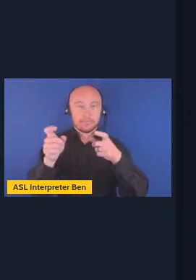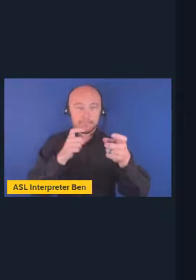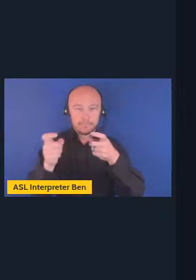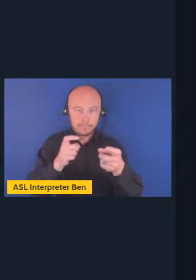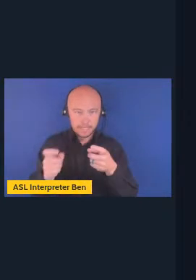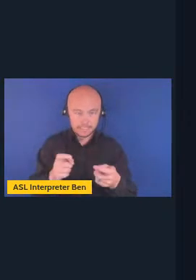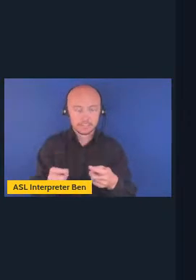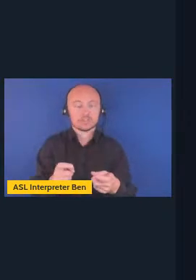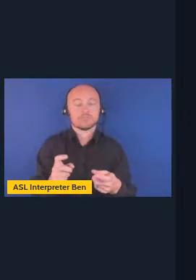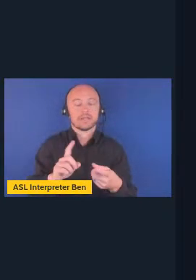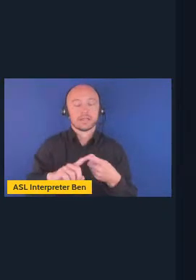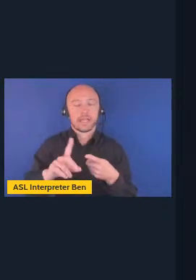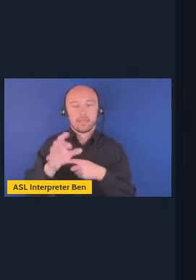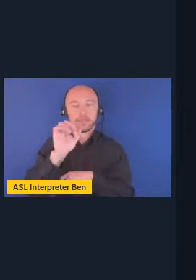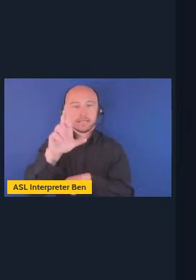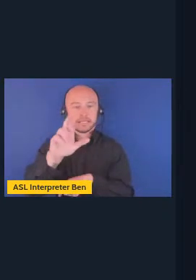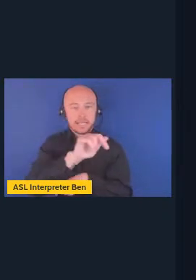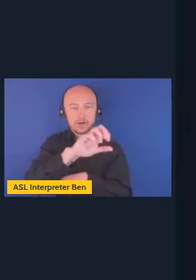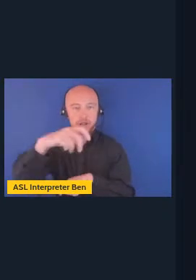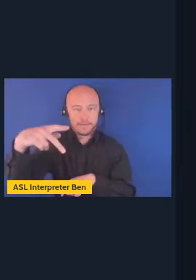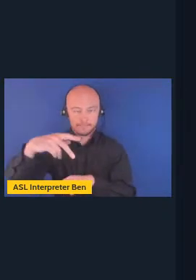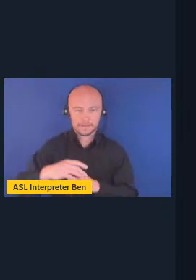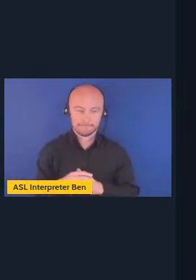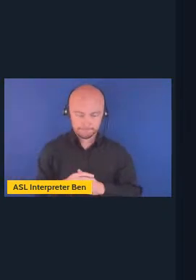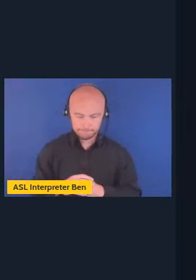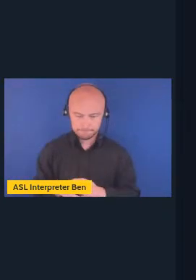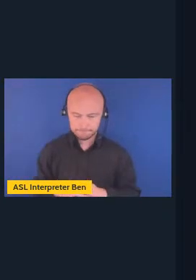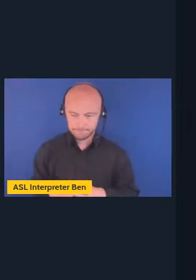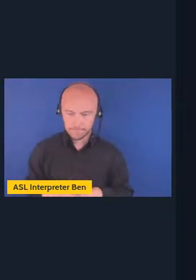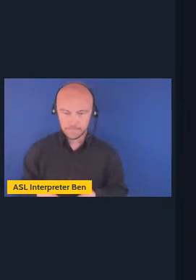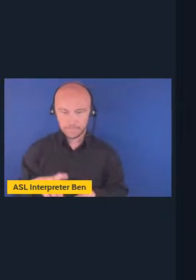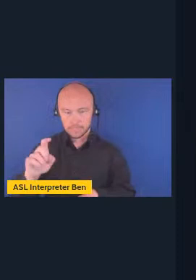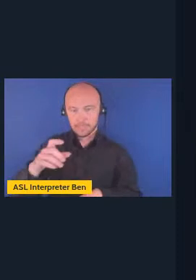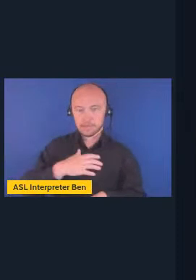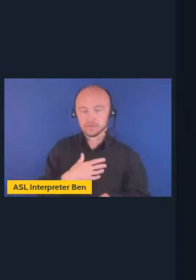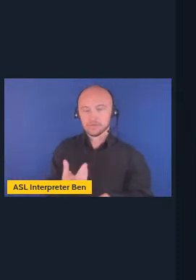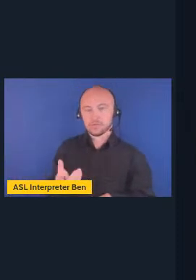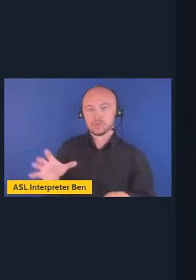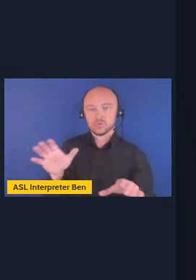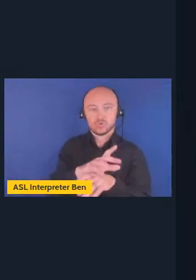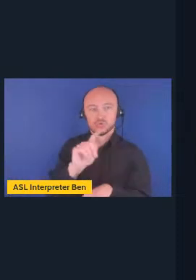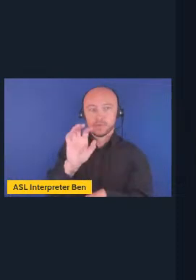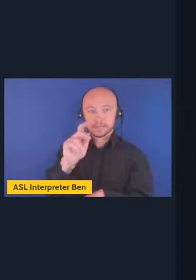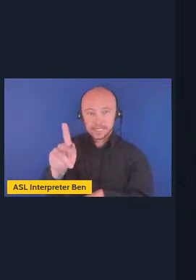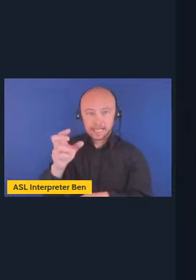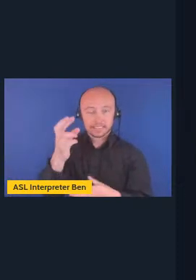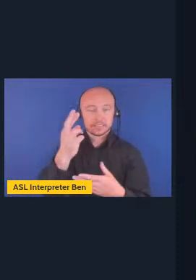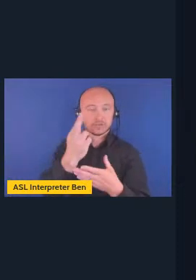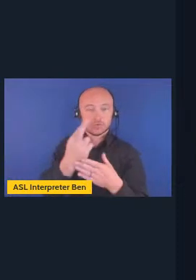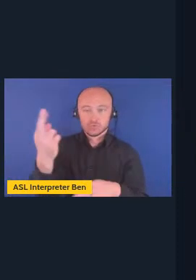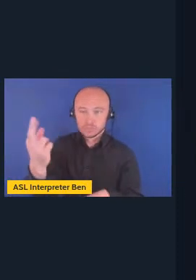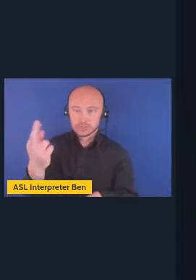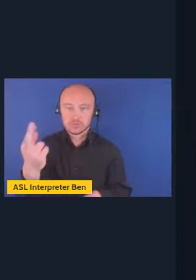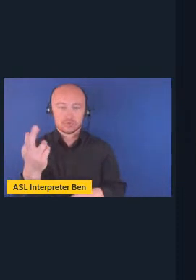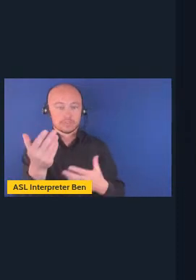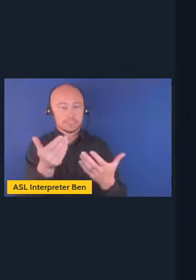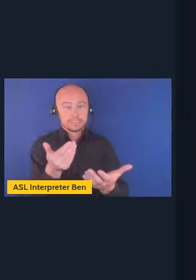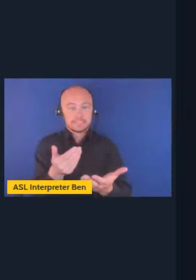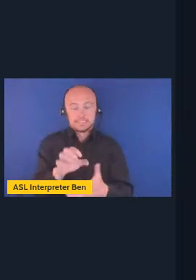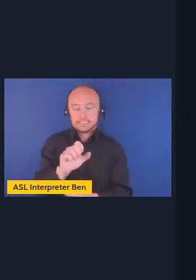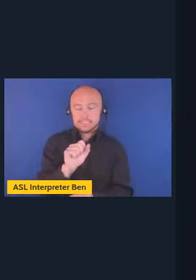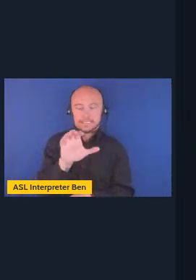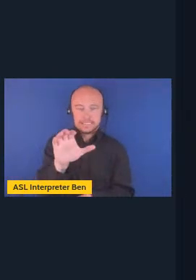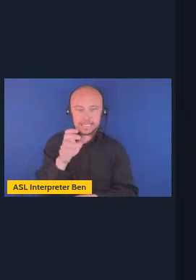of your containerized application. You just need to define your task and the resources, and ECS will take care of